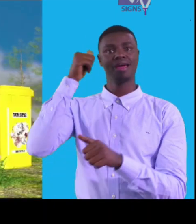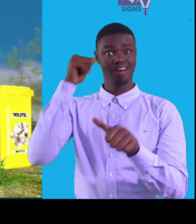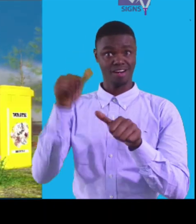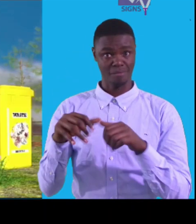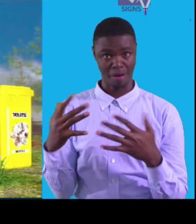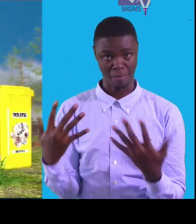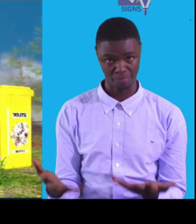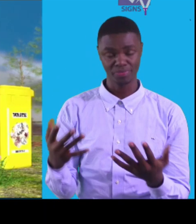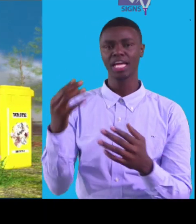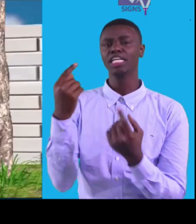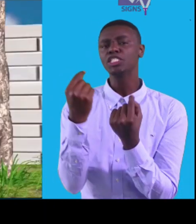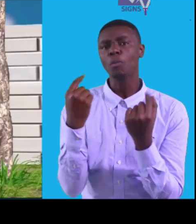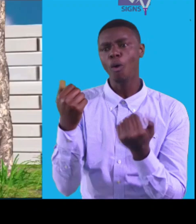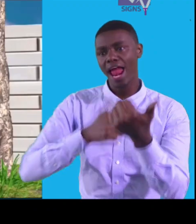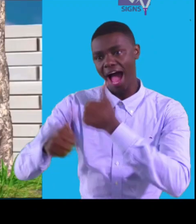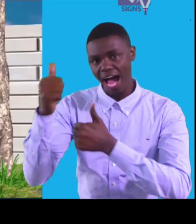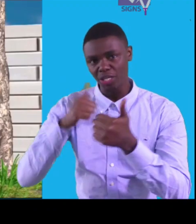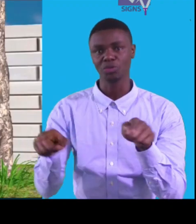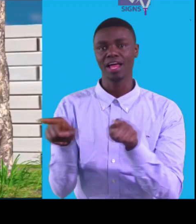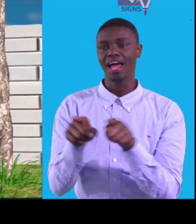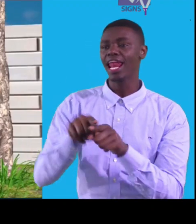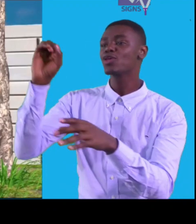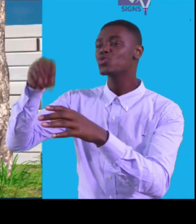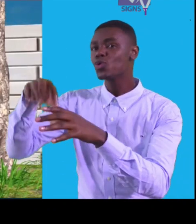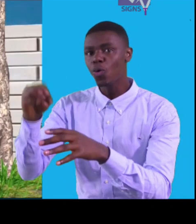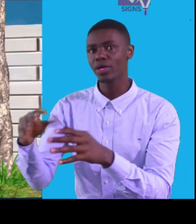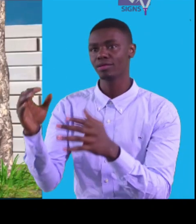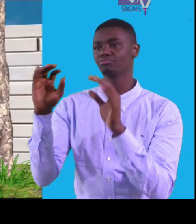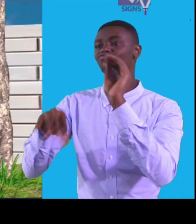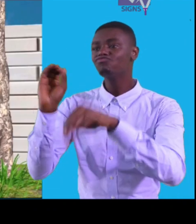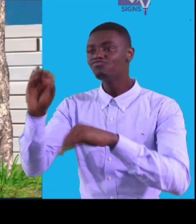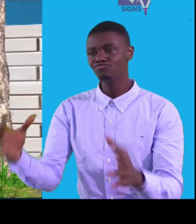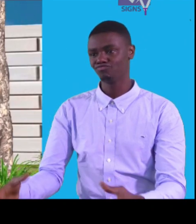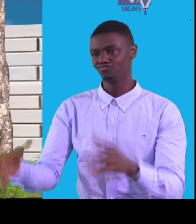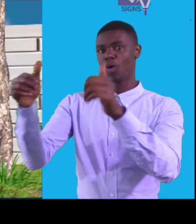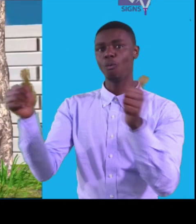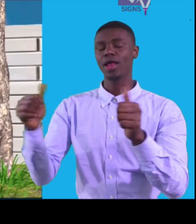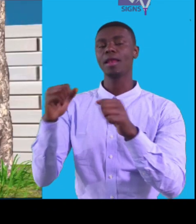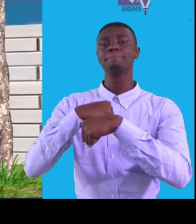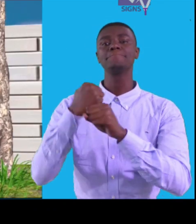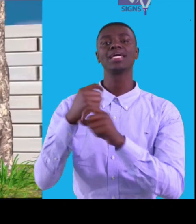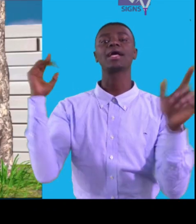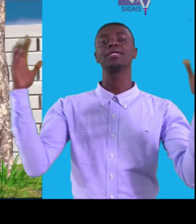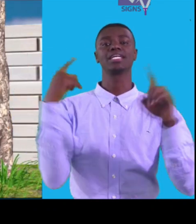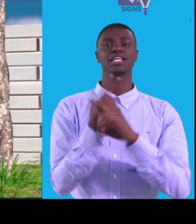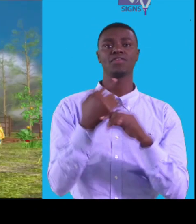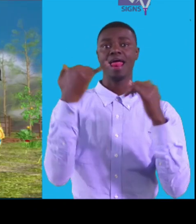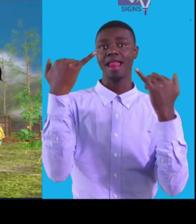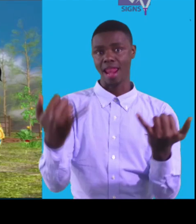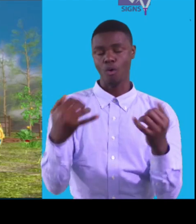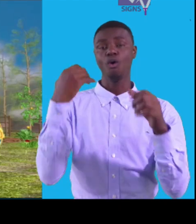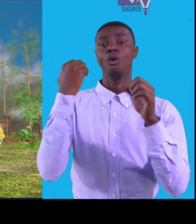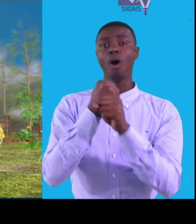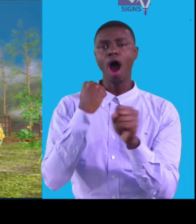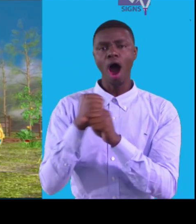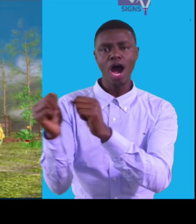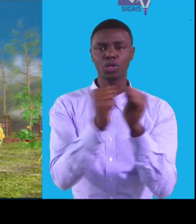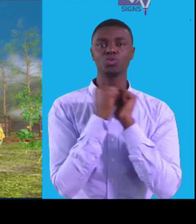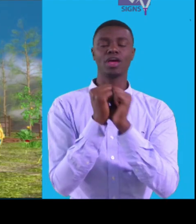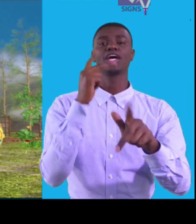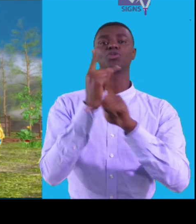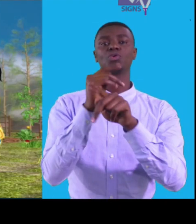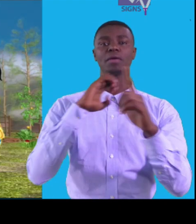got it. Remember, even small actions like throwing away trash properly make a big difference. Now, let's